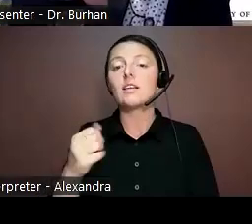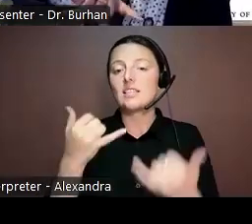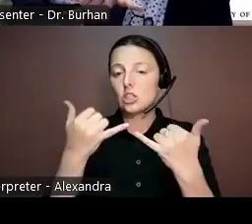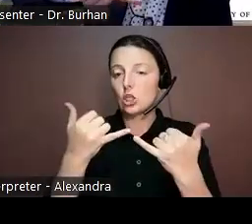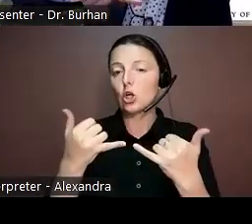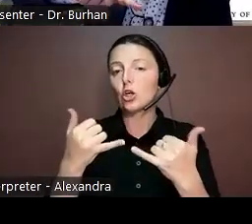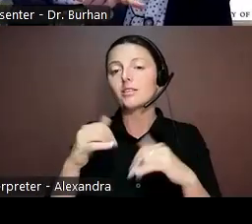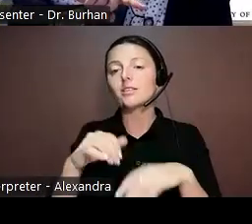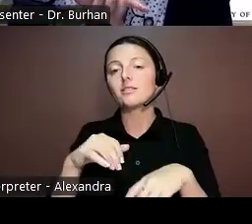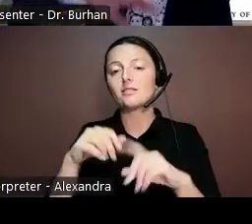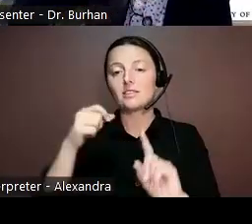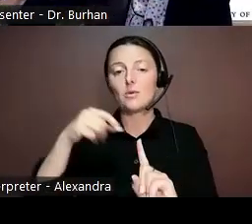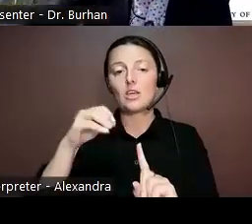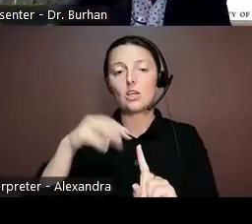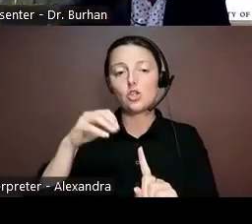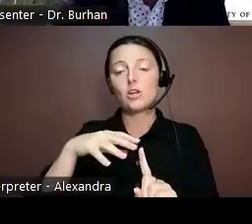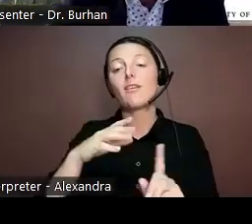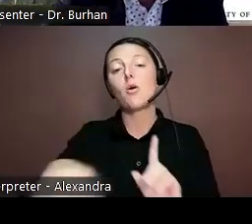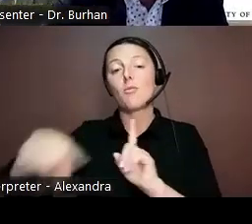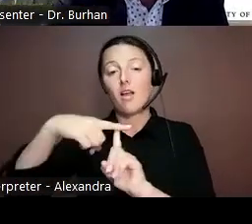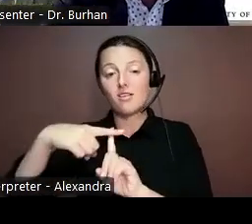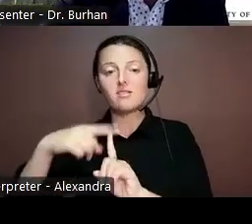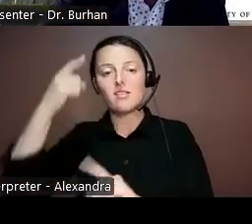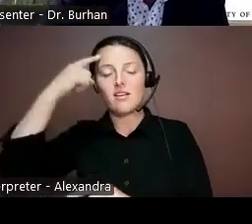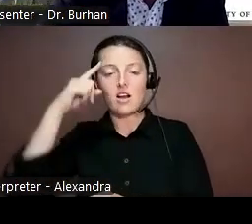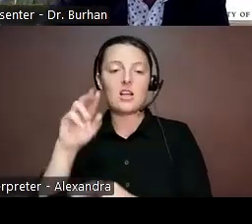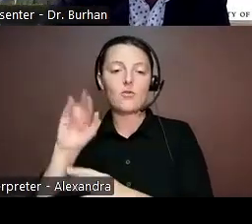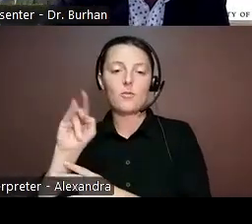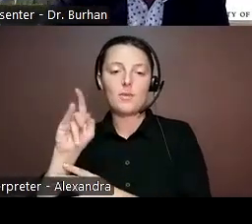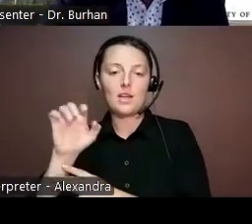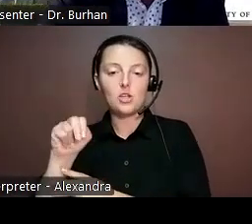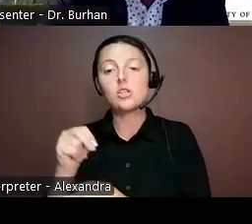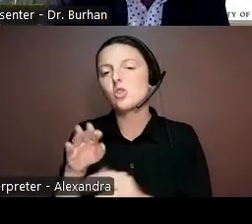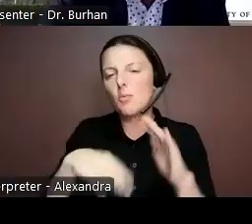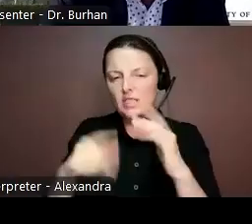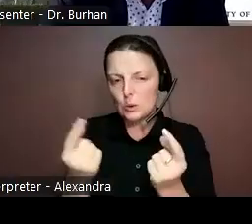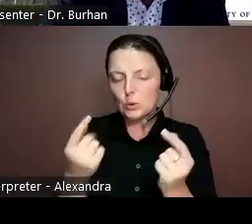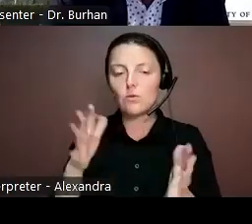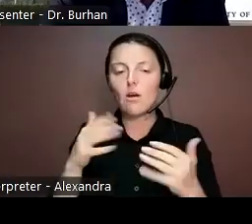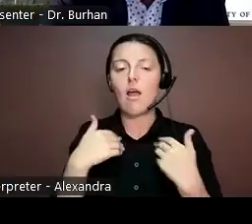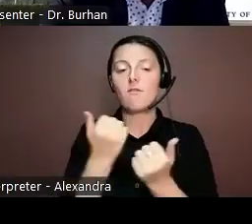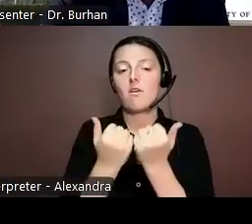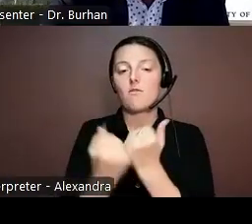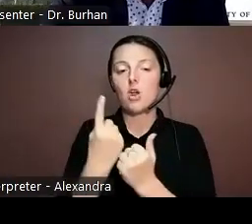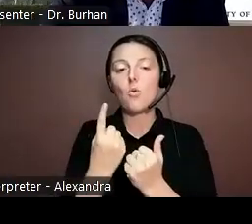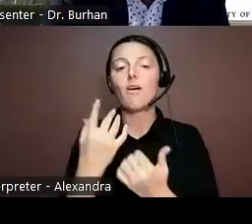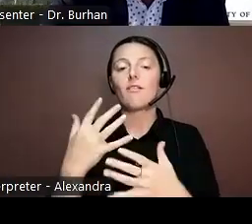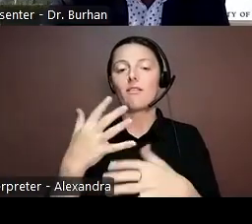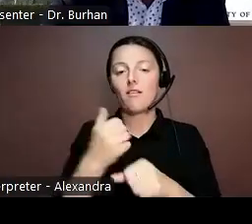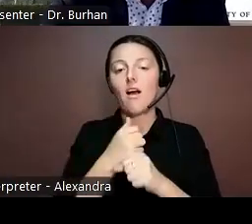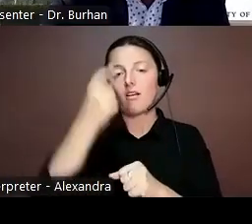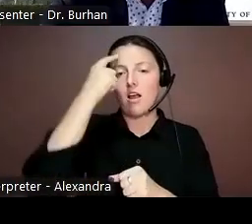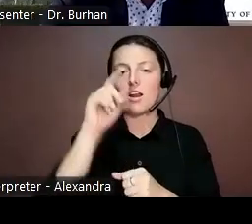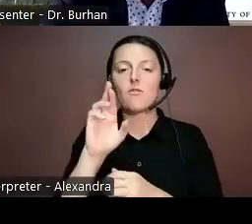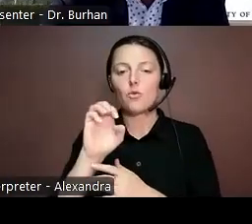So basically what they did, everybody got cognitive remediation, and they added TDCS to see if it will accelerate or increase the